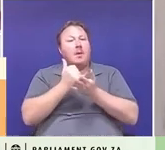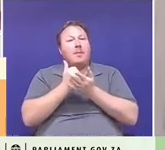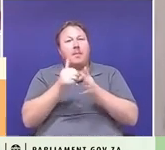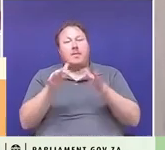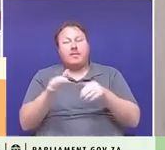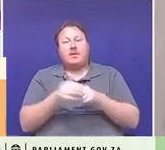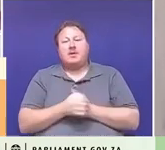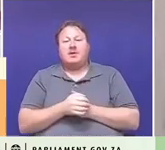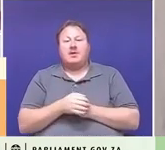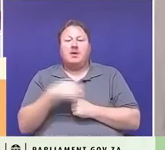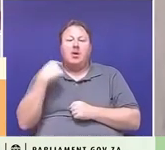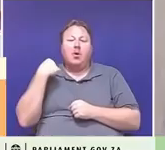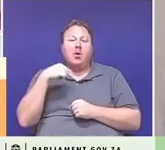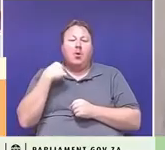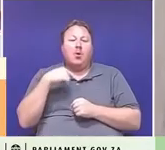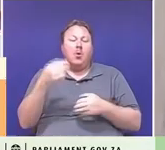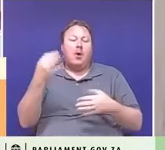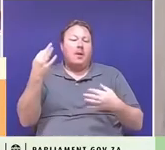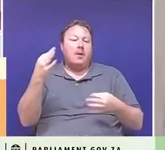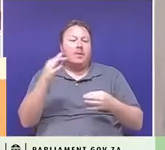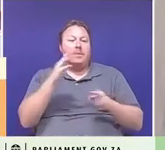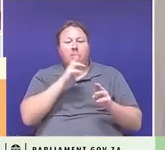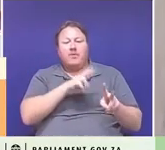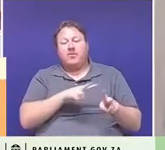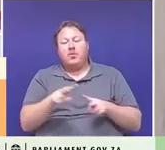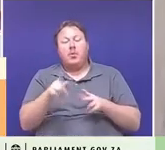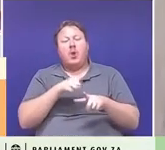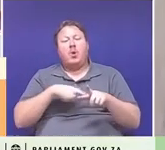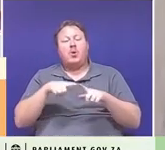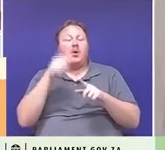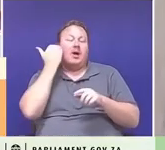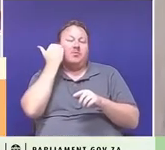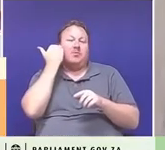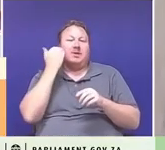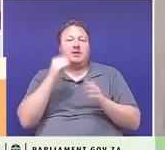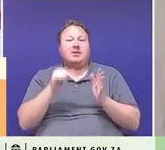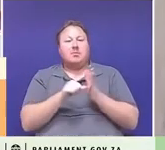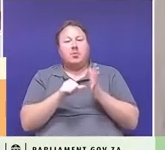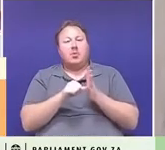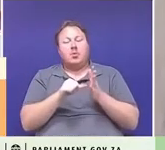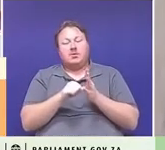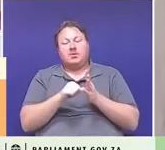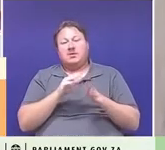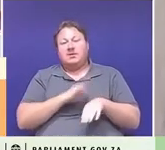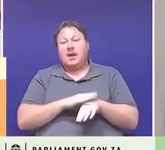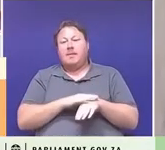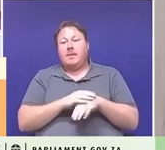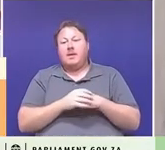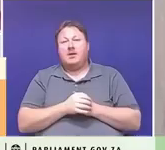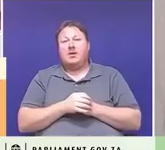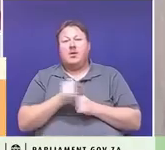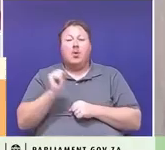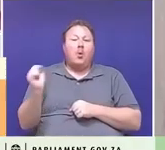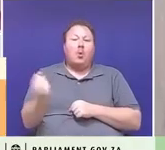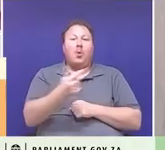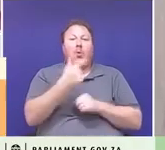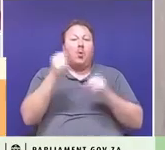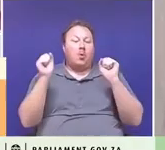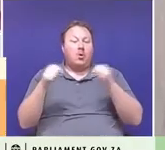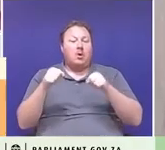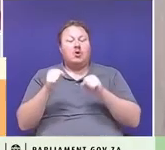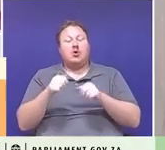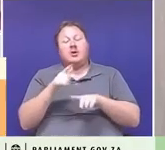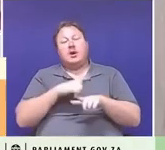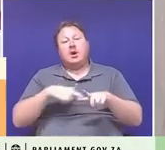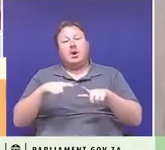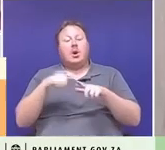The white paper review on local government comes at a critical moment when we all agree that we need to turn local government